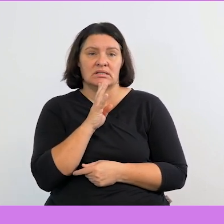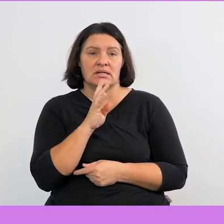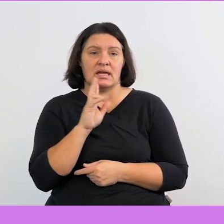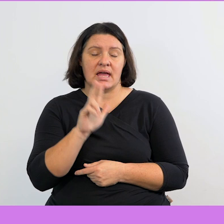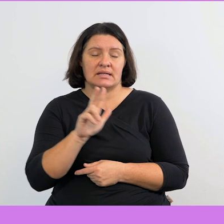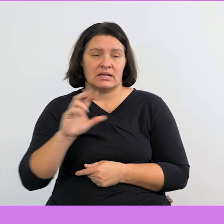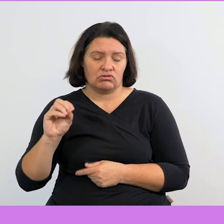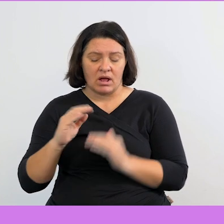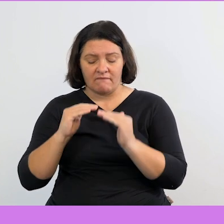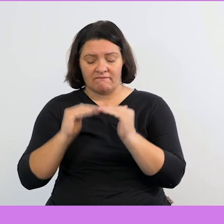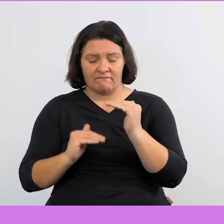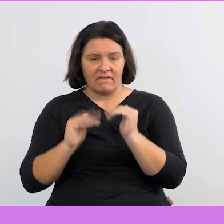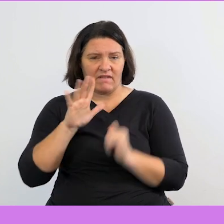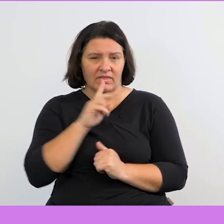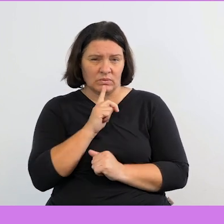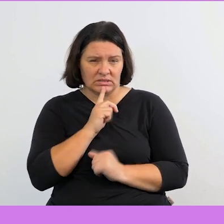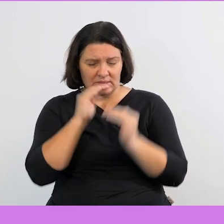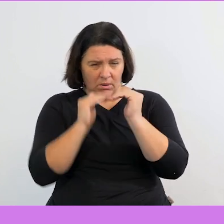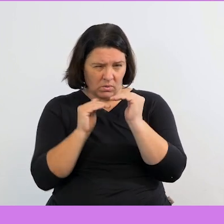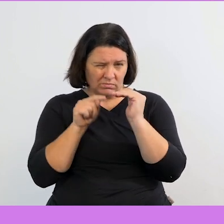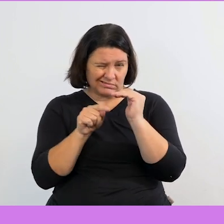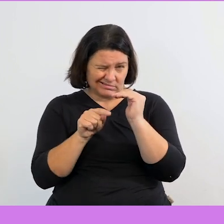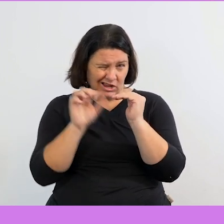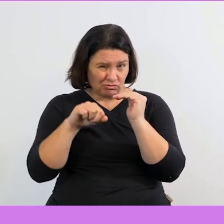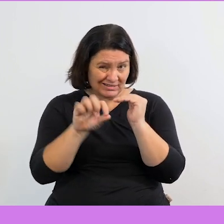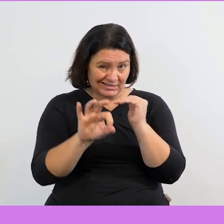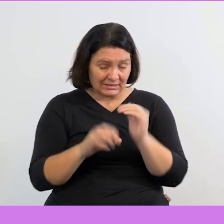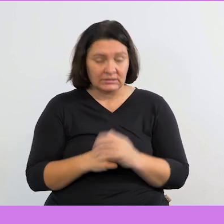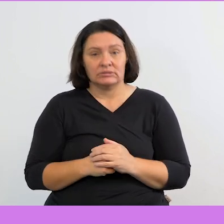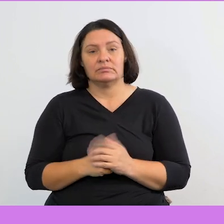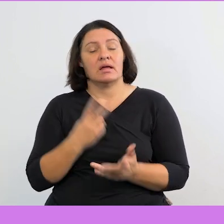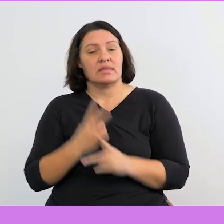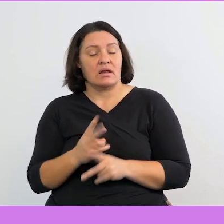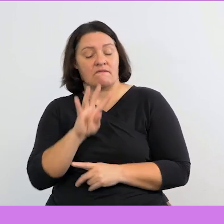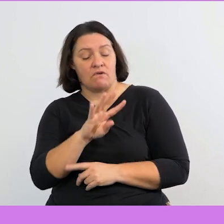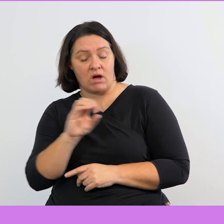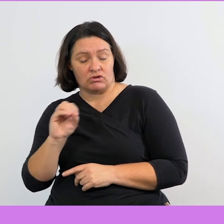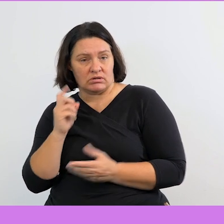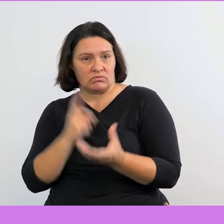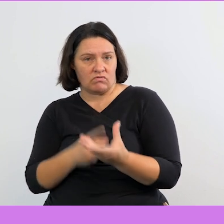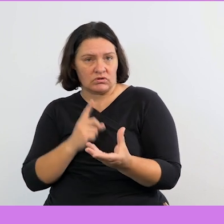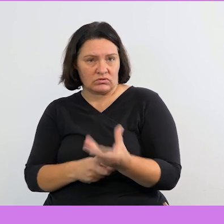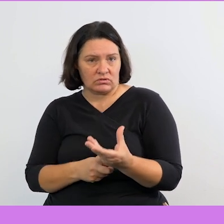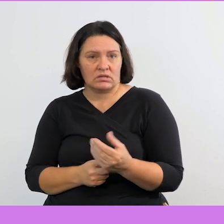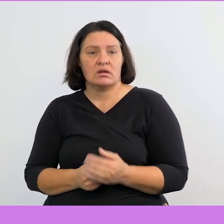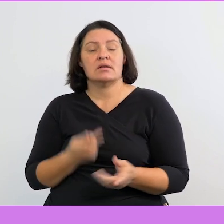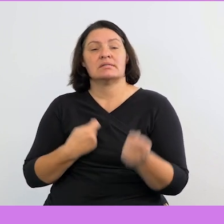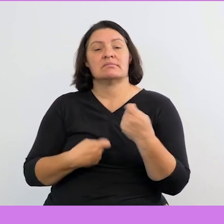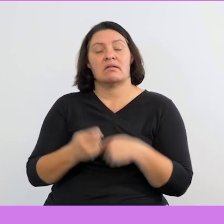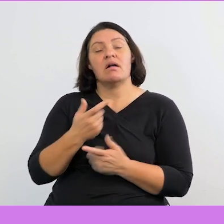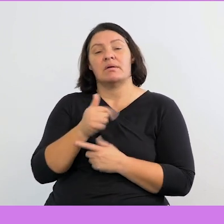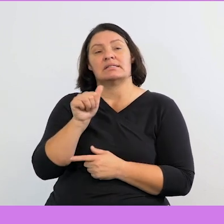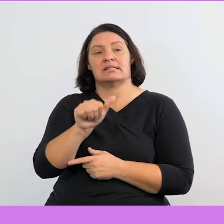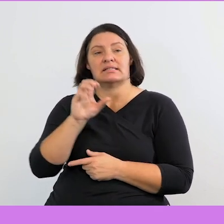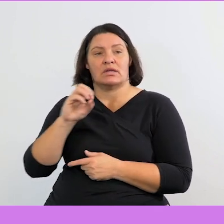is just below 5,000. We agree, it's right there. Then 400 of these rolls, four rolls will